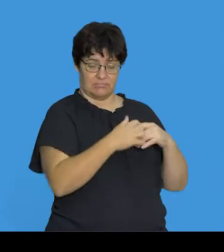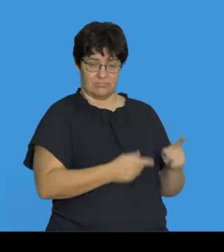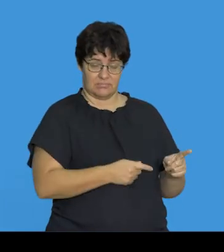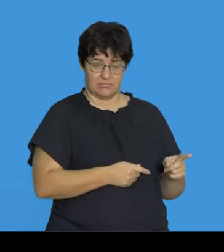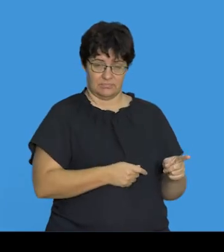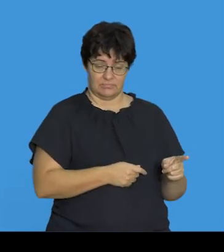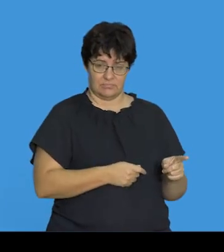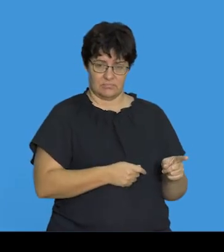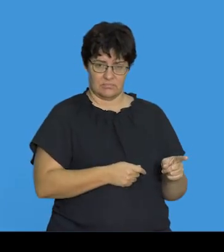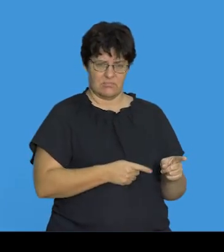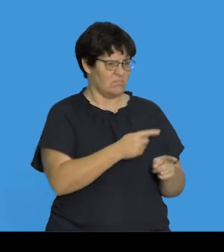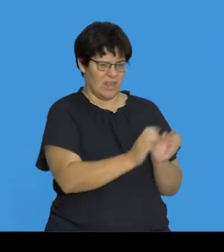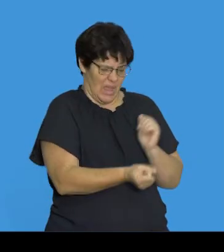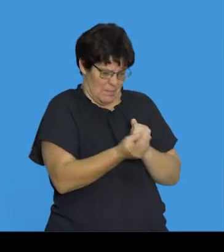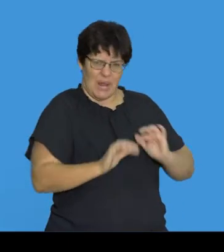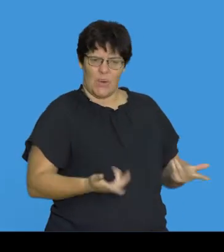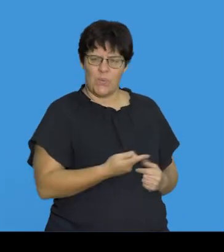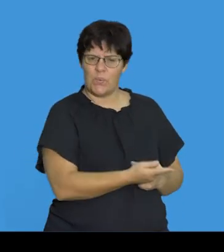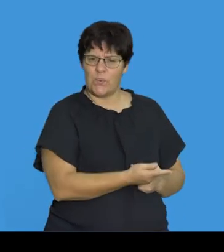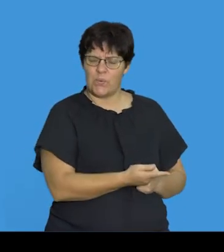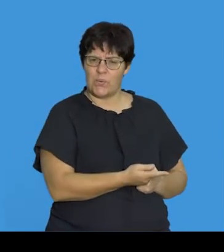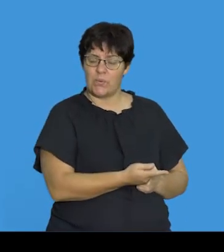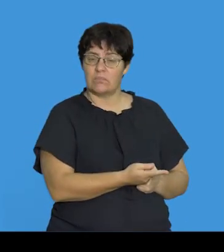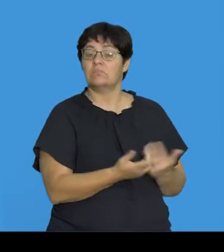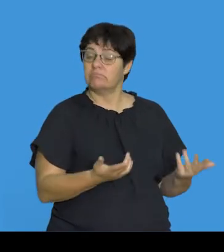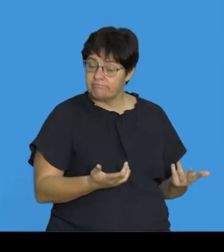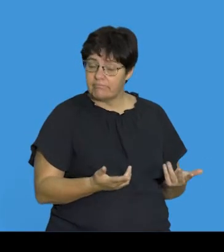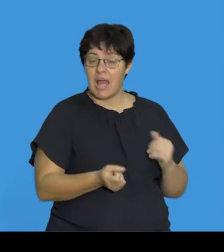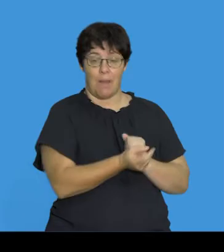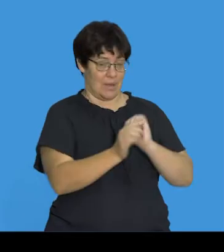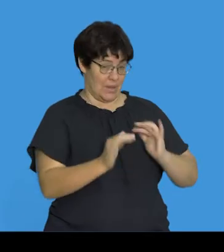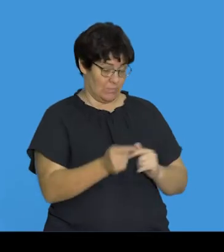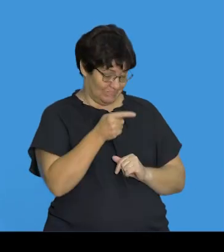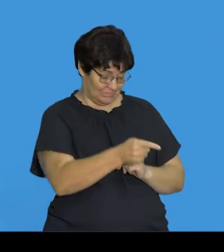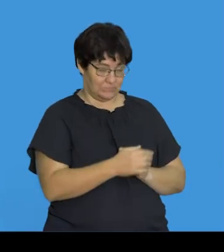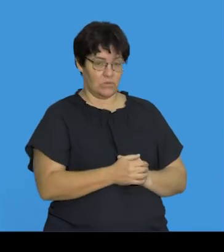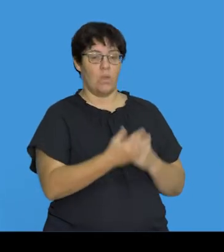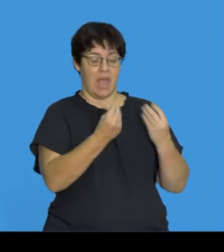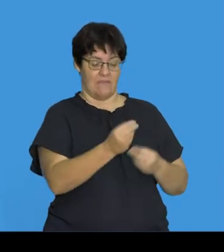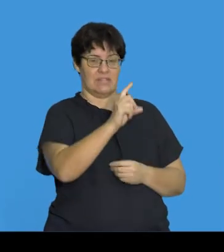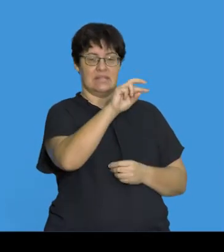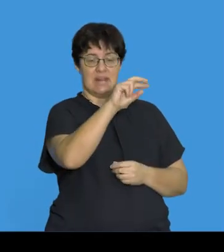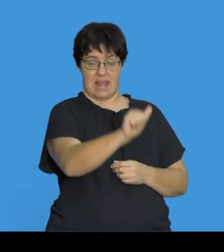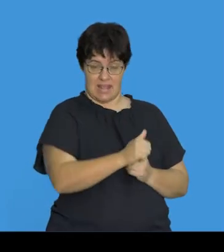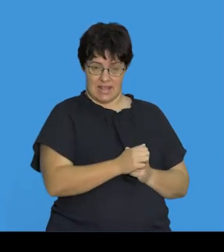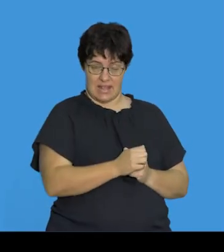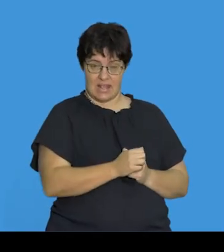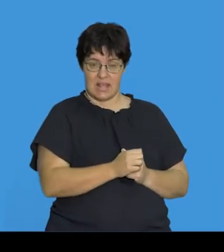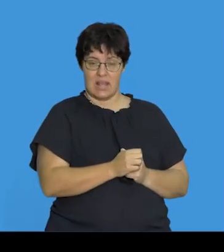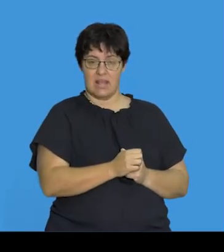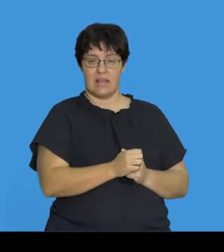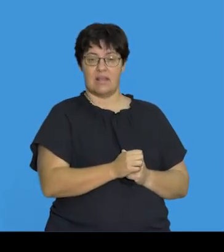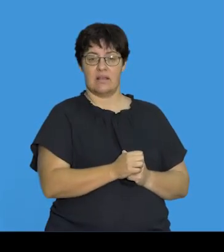question that you need to ask yourself is, how does this happen? This happens in the following way. So we've got DNA, and that